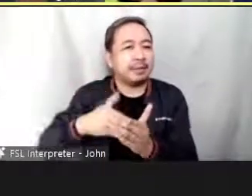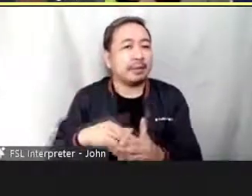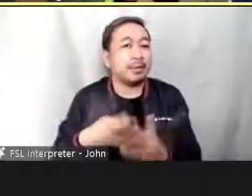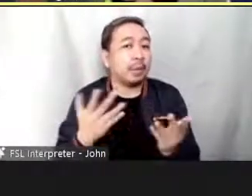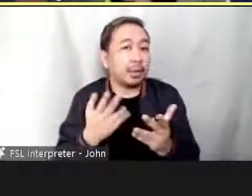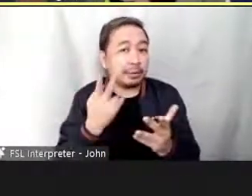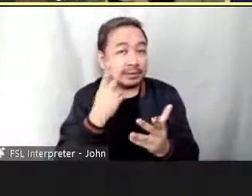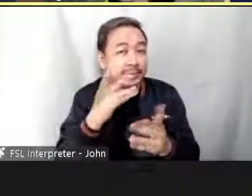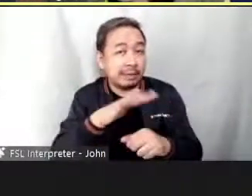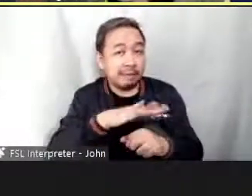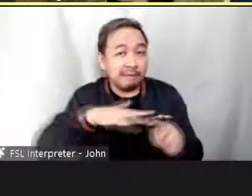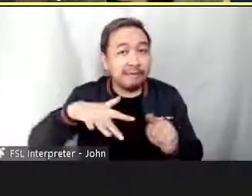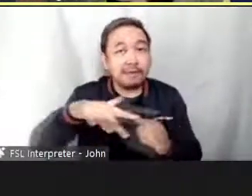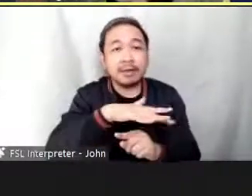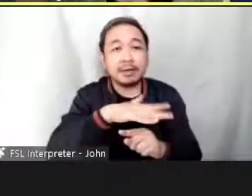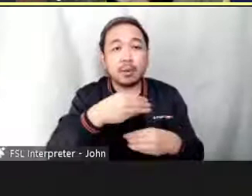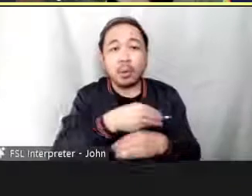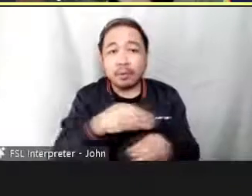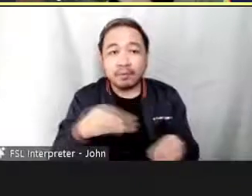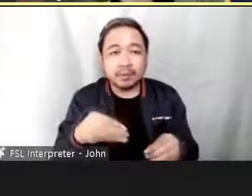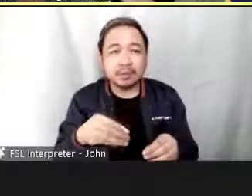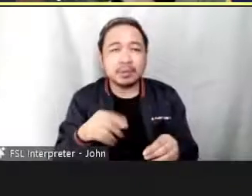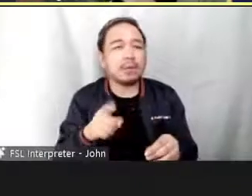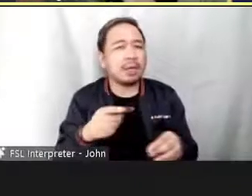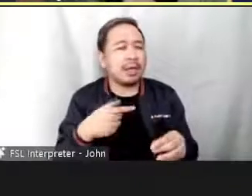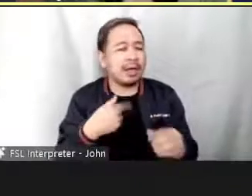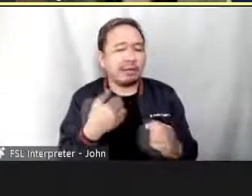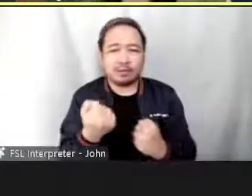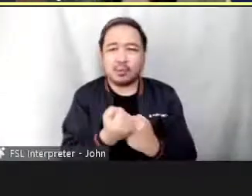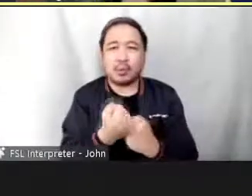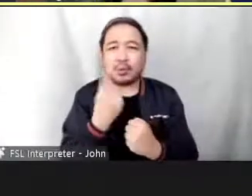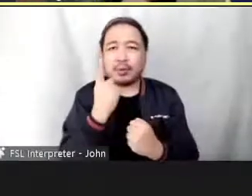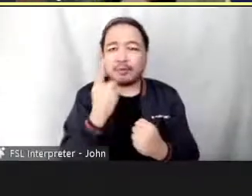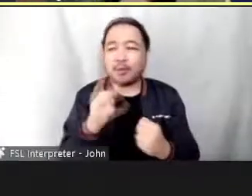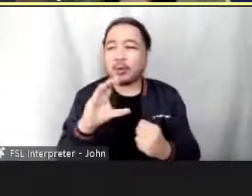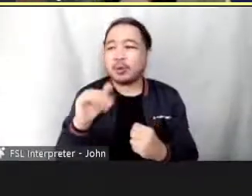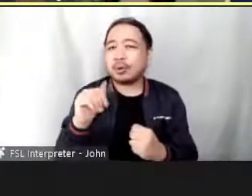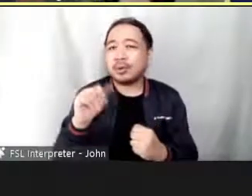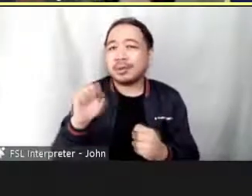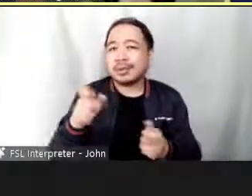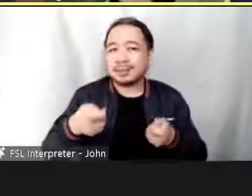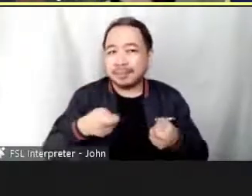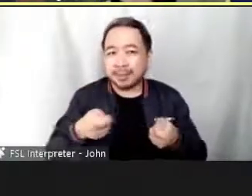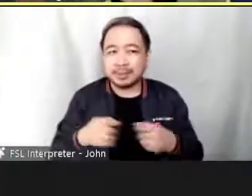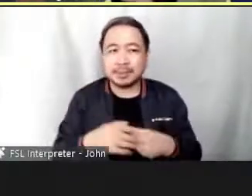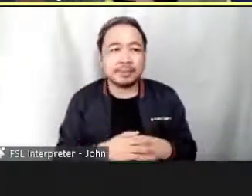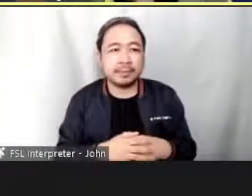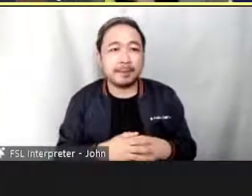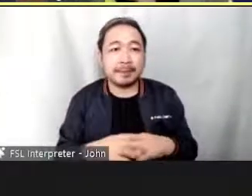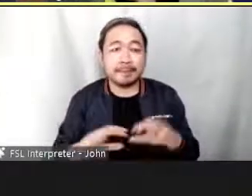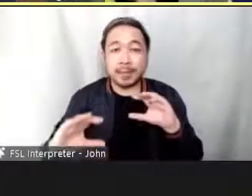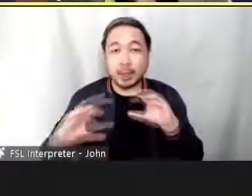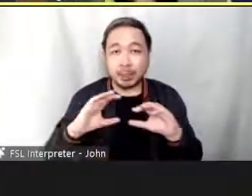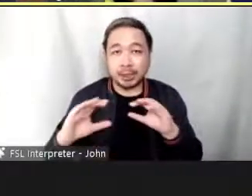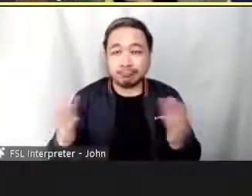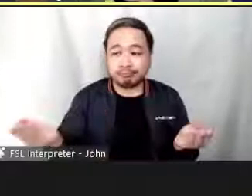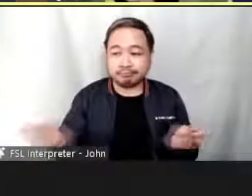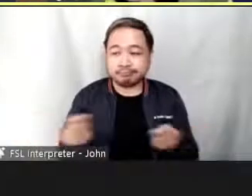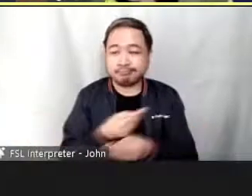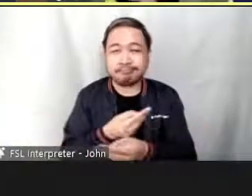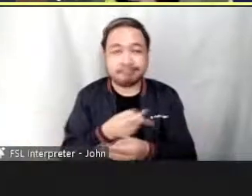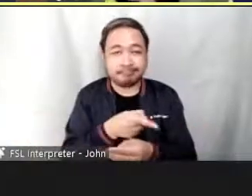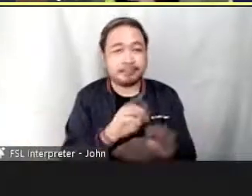giving assistance in case management. Open communication between and among units and offices in the